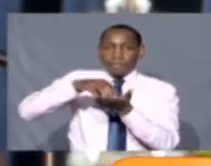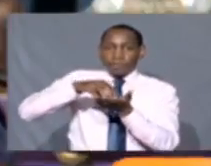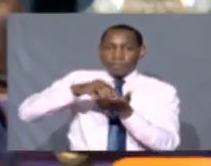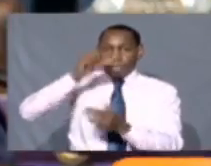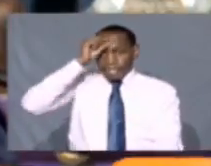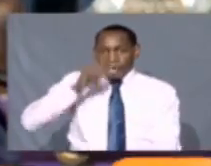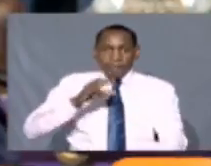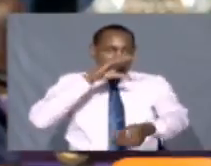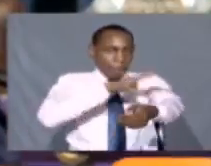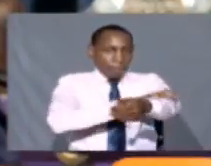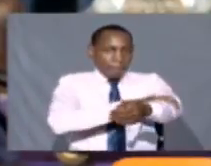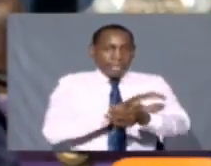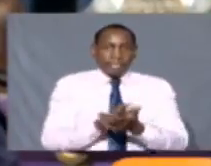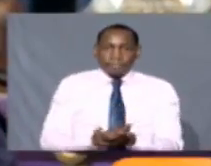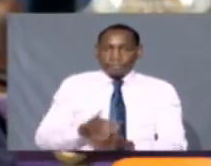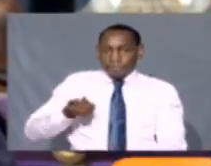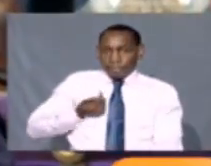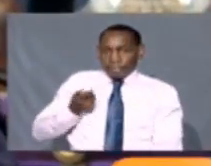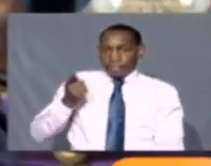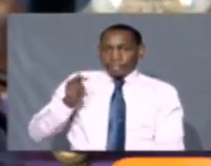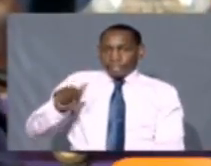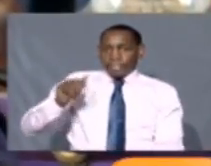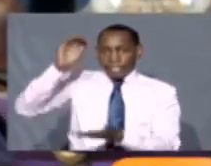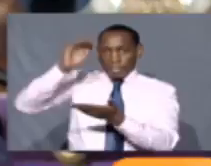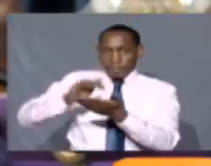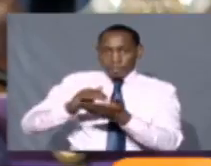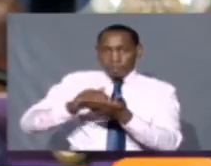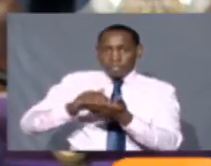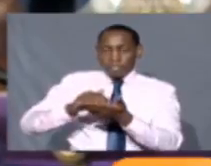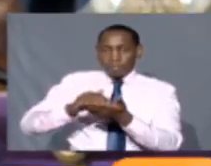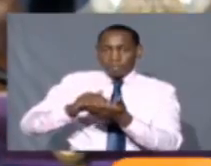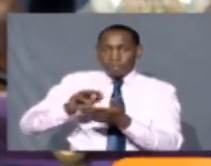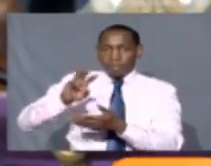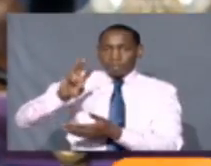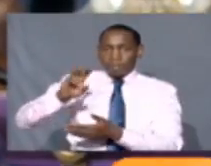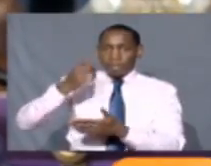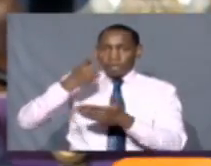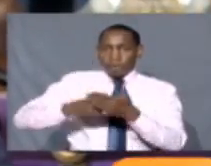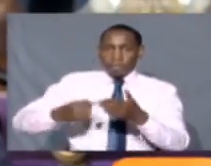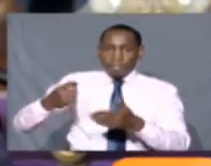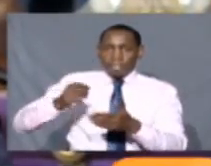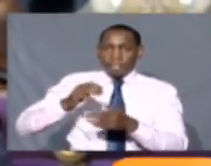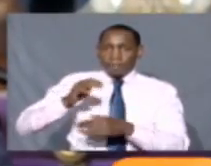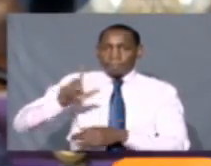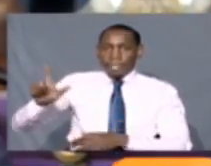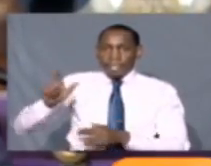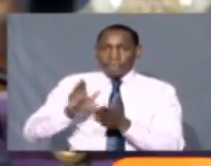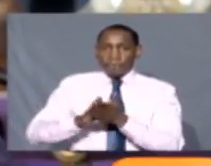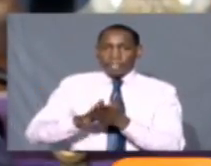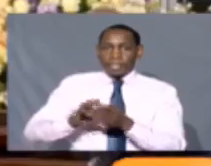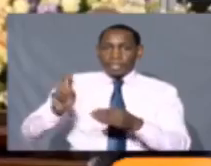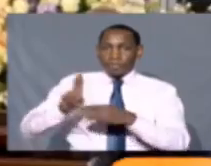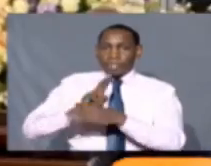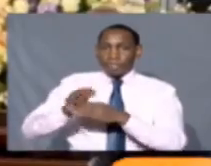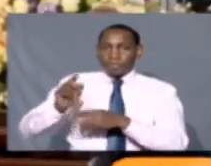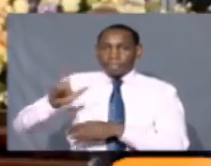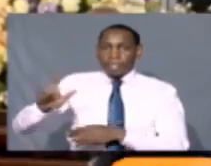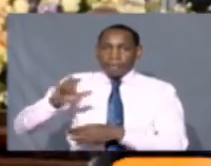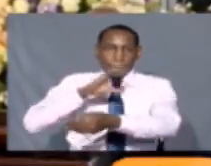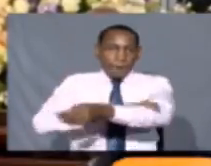Bomet. She had also managed to bring down the wage bill, and she also reduced the pending bills in Bomet County.